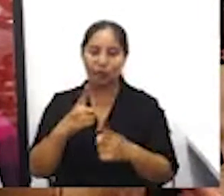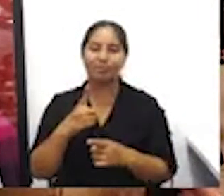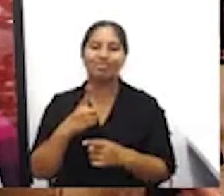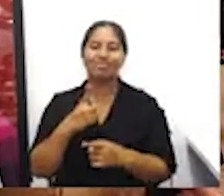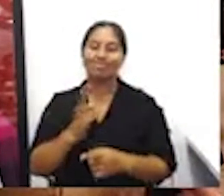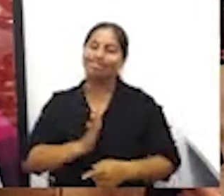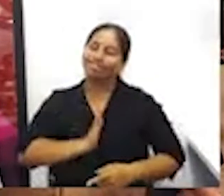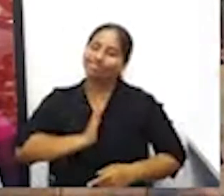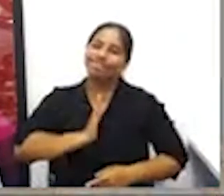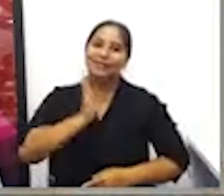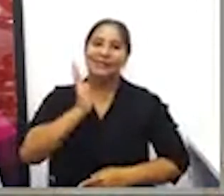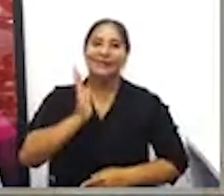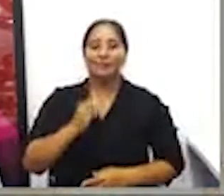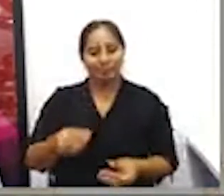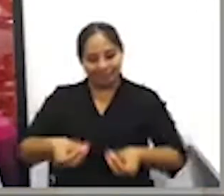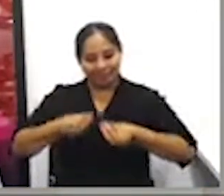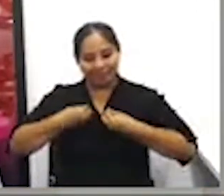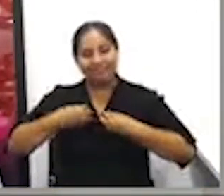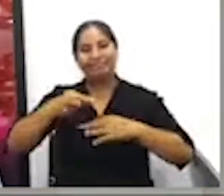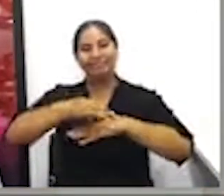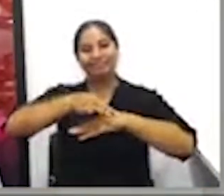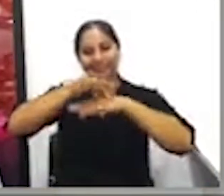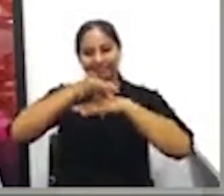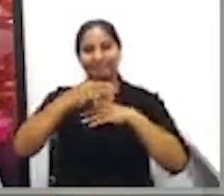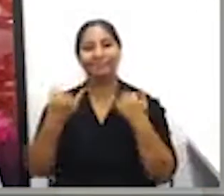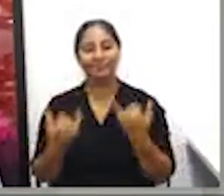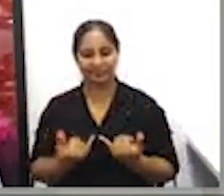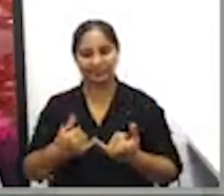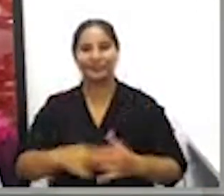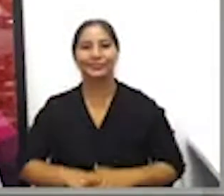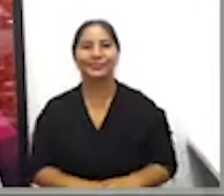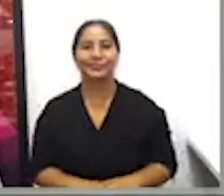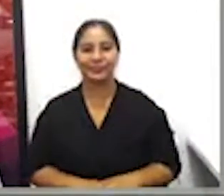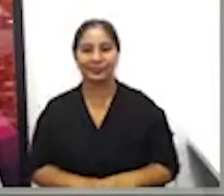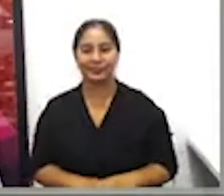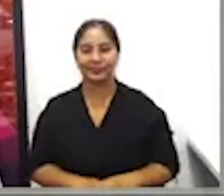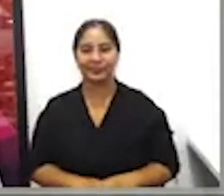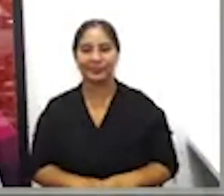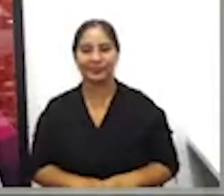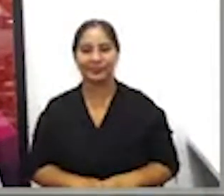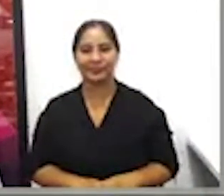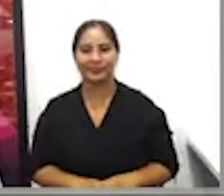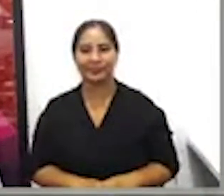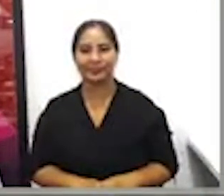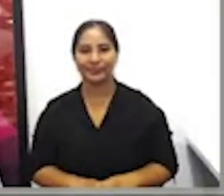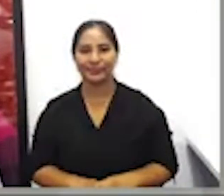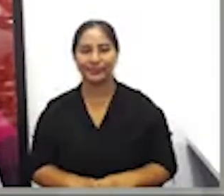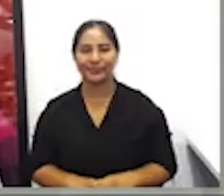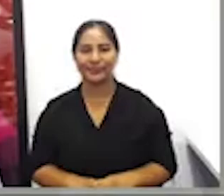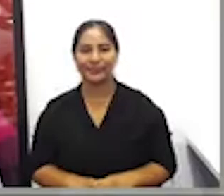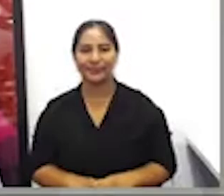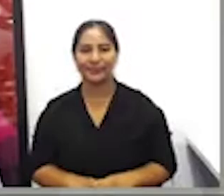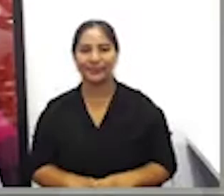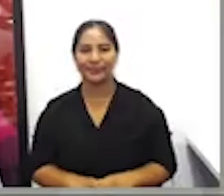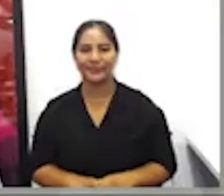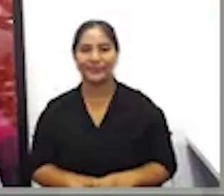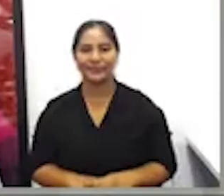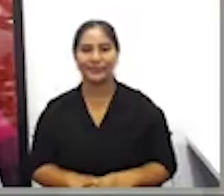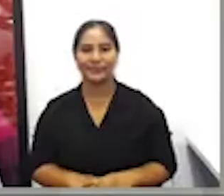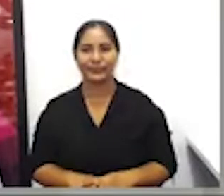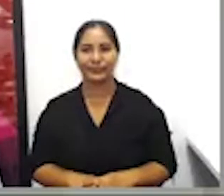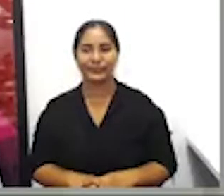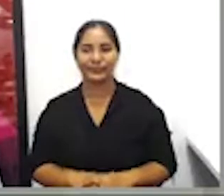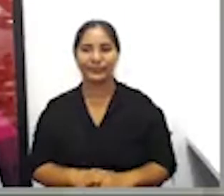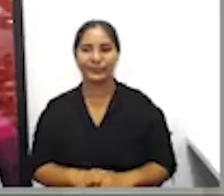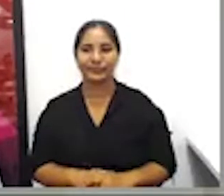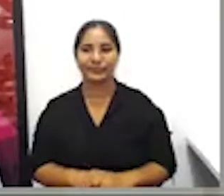to get up every day, even on days I just much rather stay in bed. It is a privilege and an honor